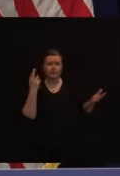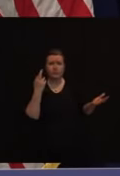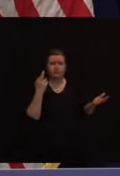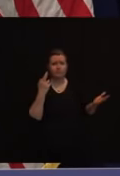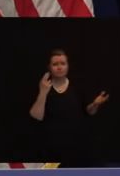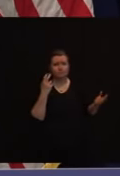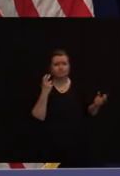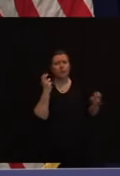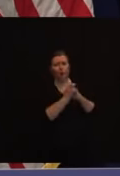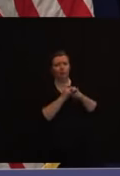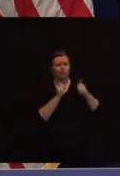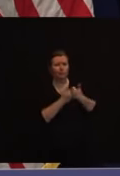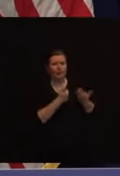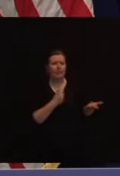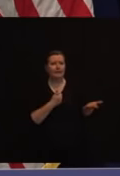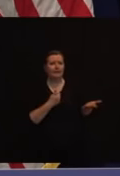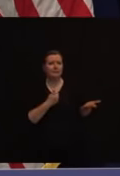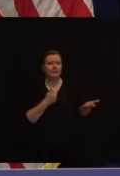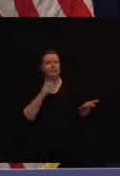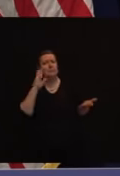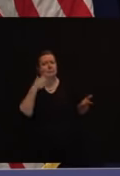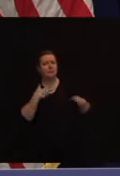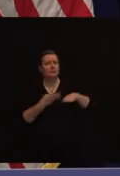I think we've gotten to a better place. Matt, do you want to add anything to that?